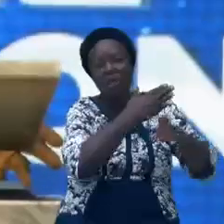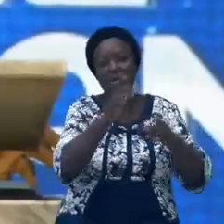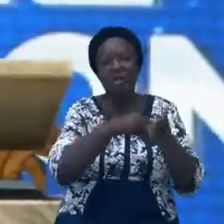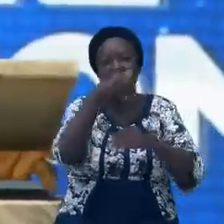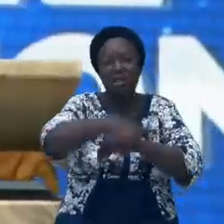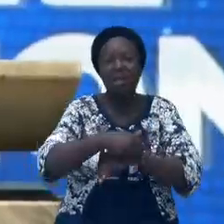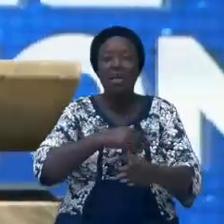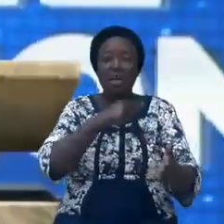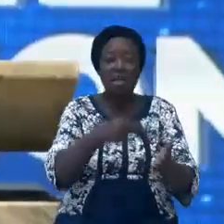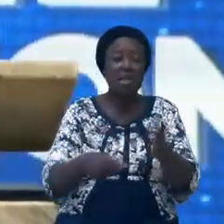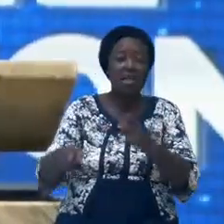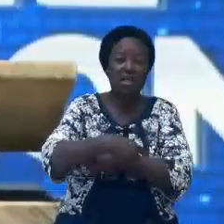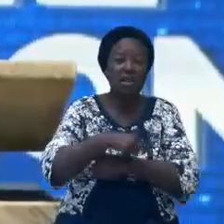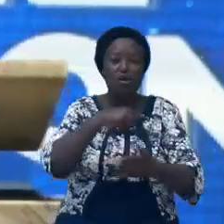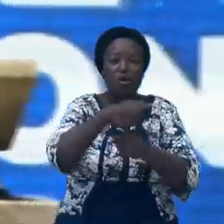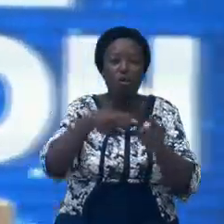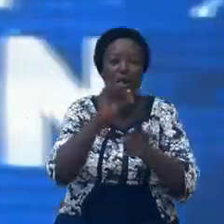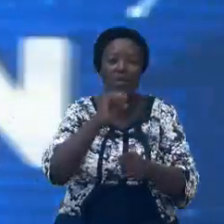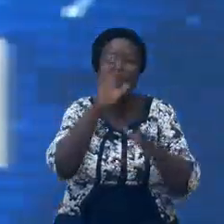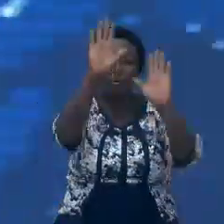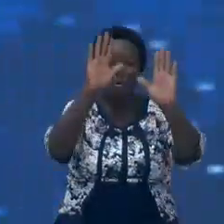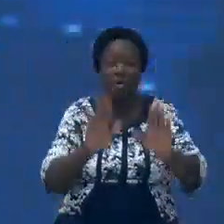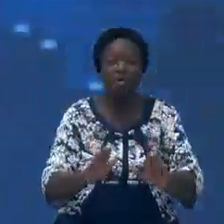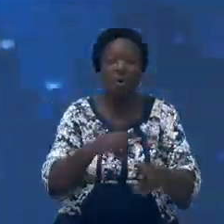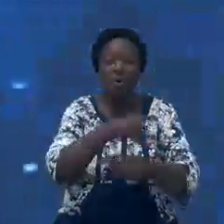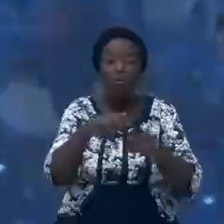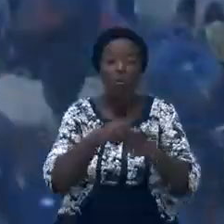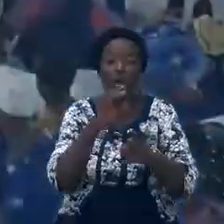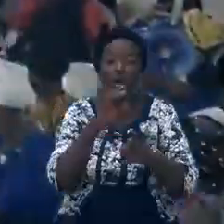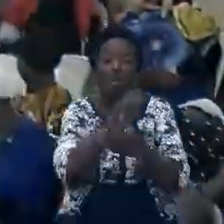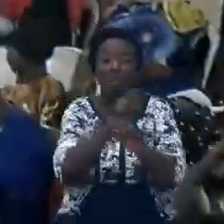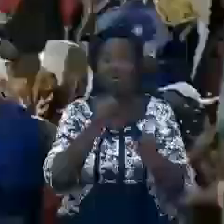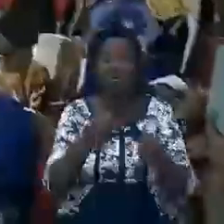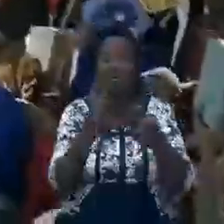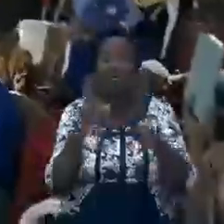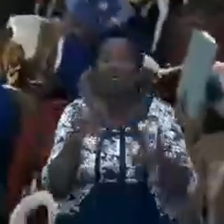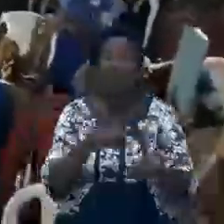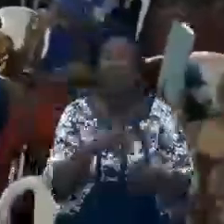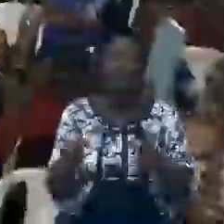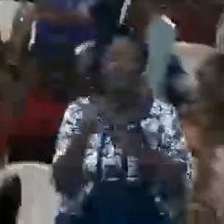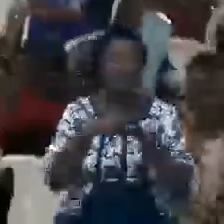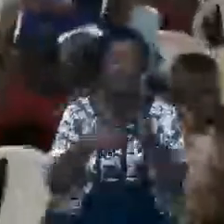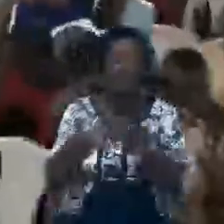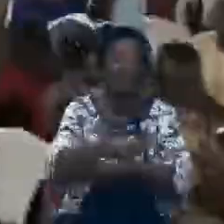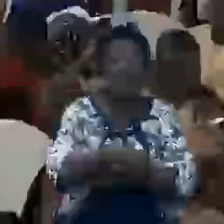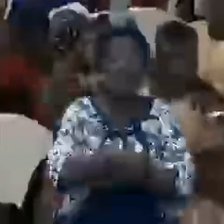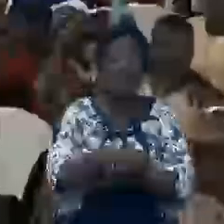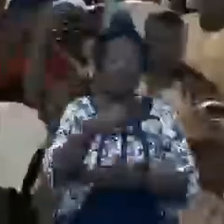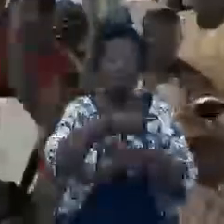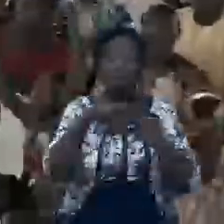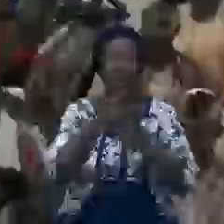is going to be rolled away tonight. This day, when is your miracle? This day, when is